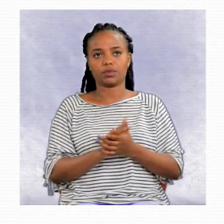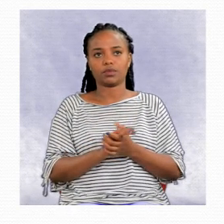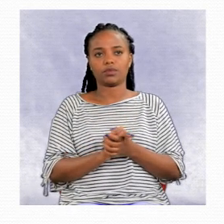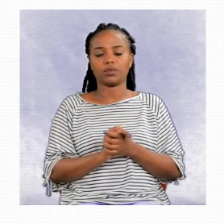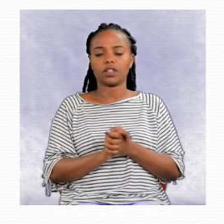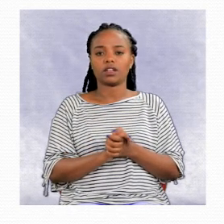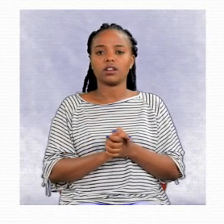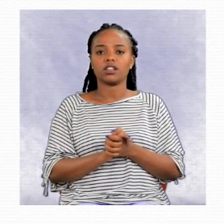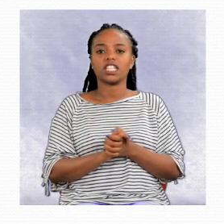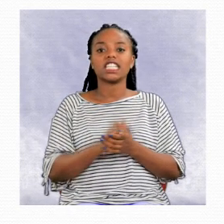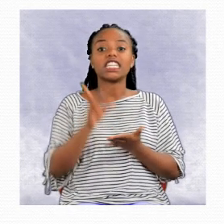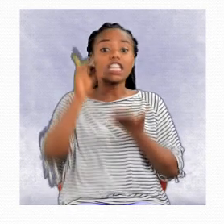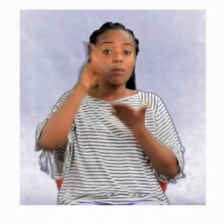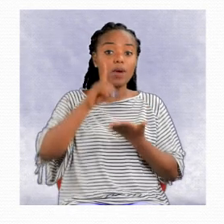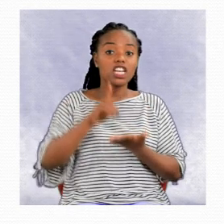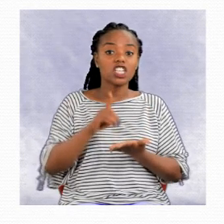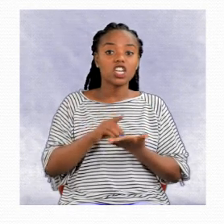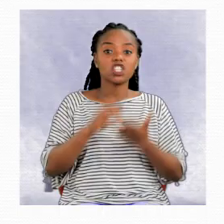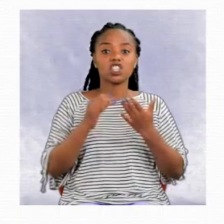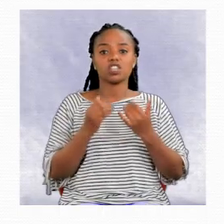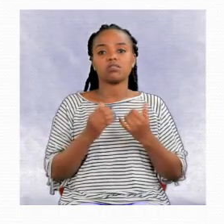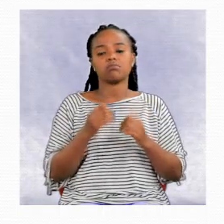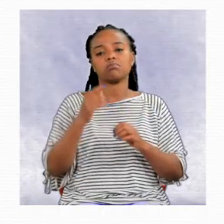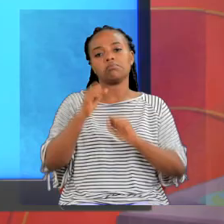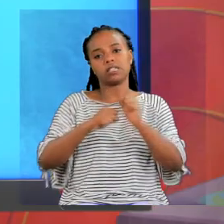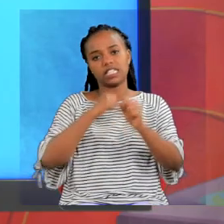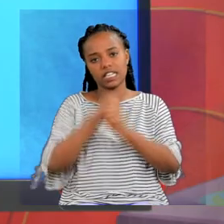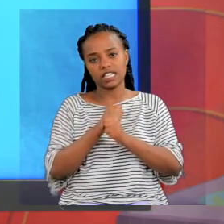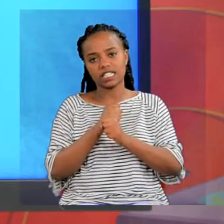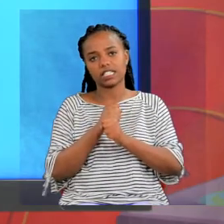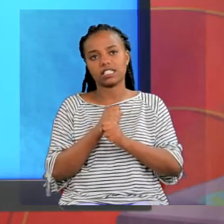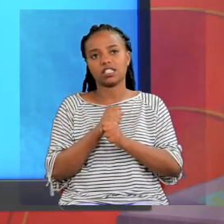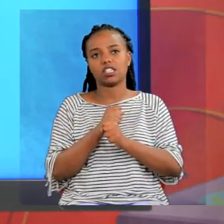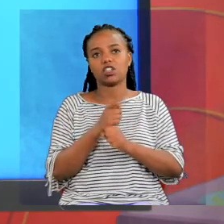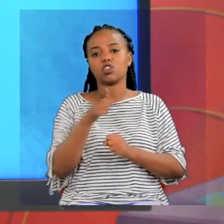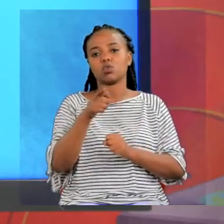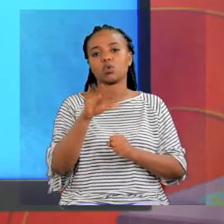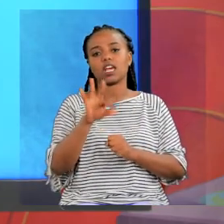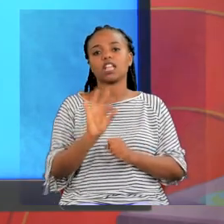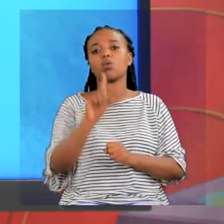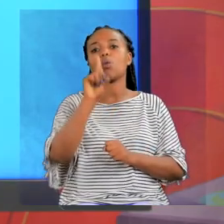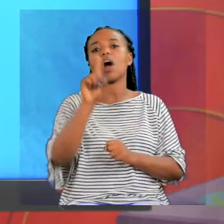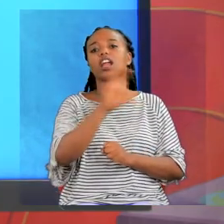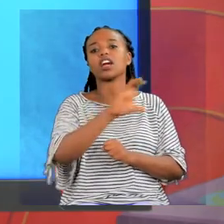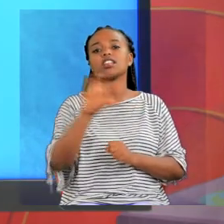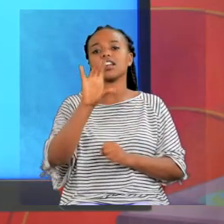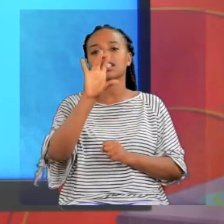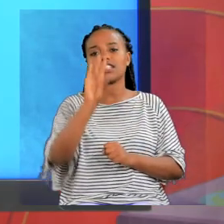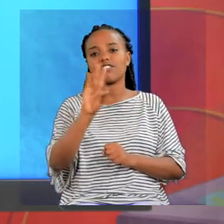The depreciation rate per year will be it is, when you evaluate this one, you get